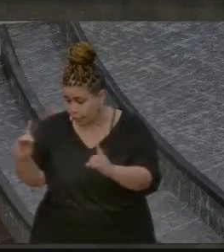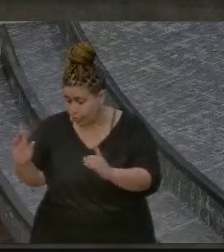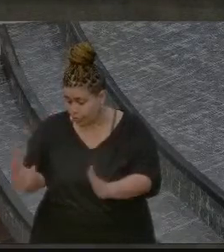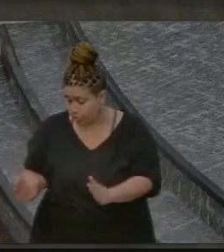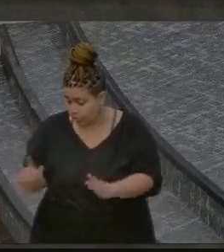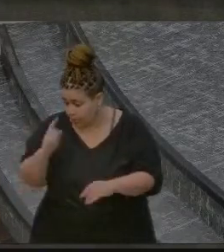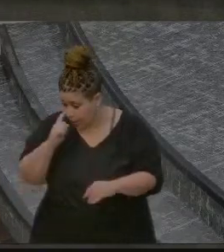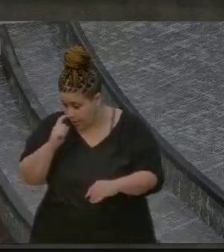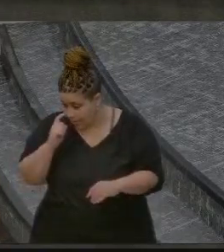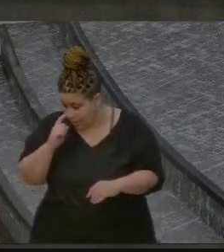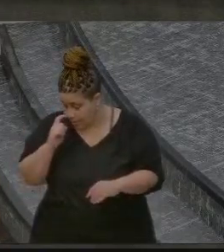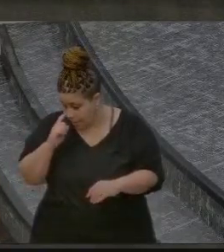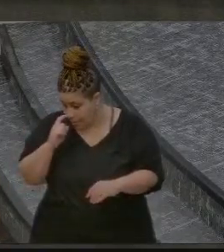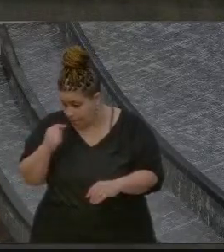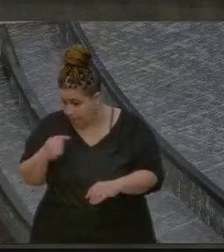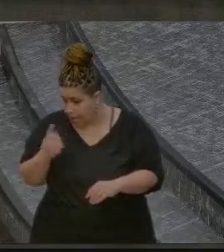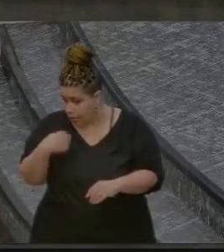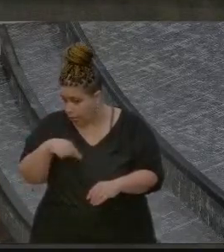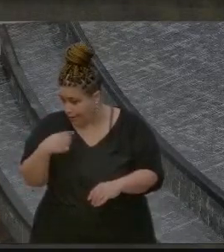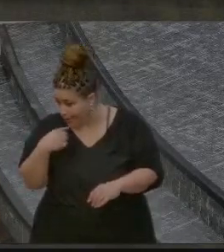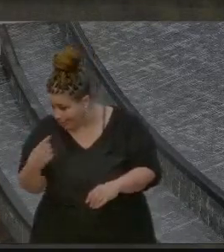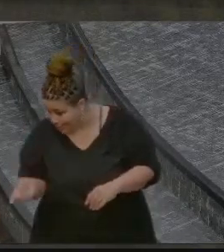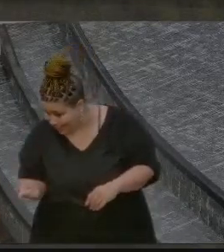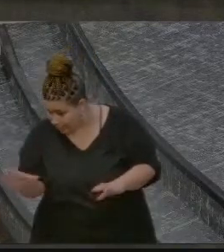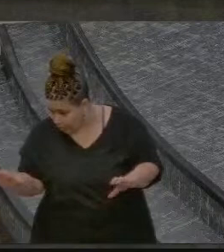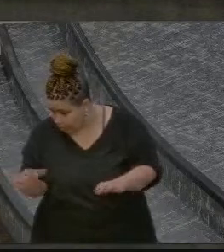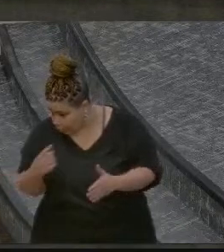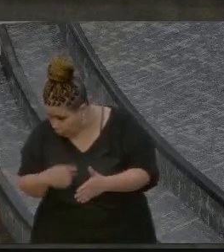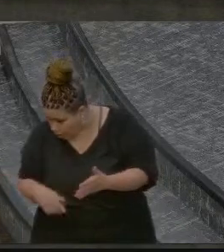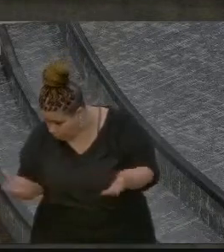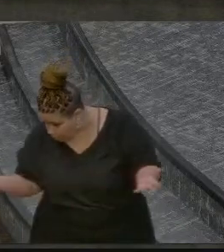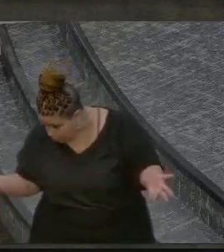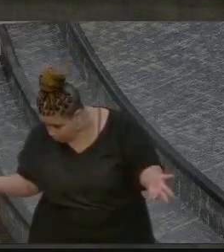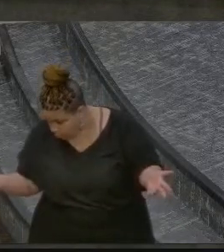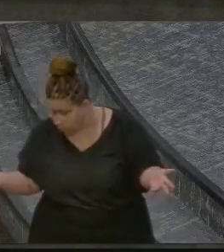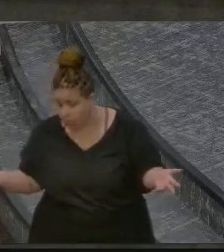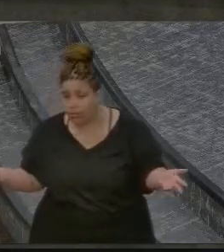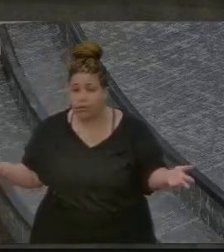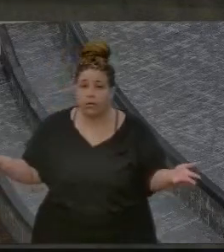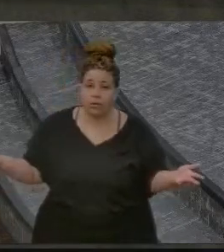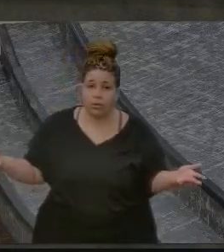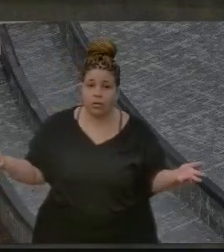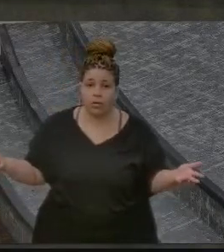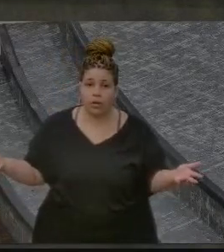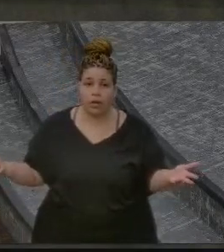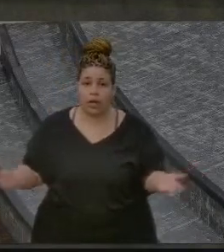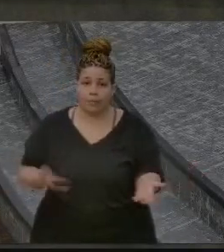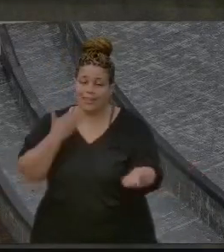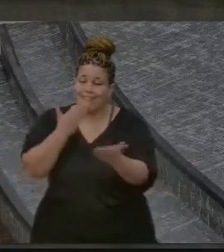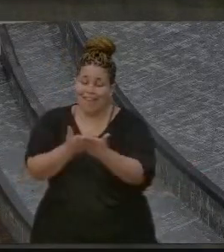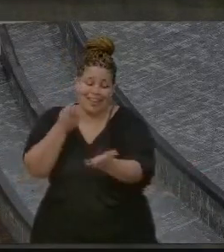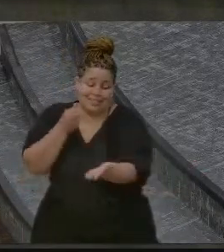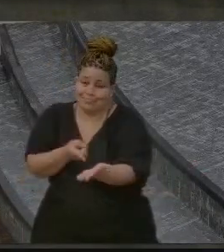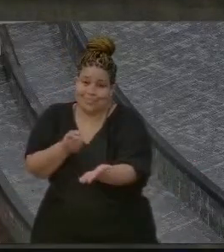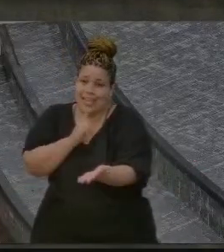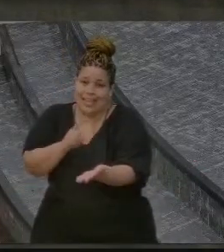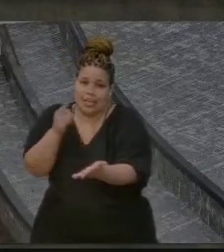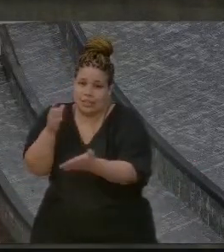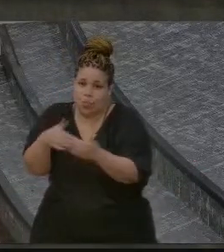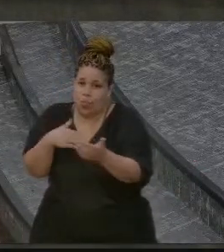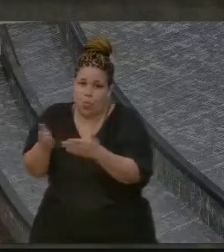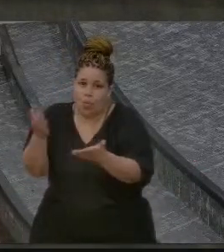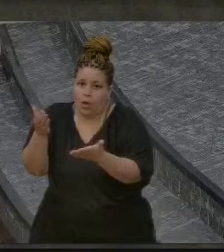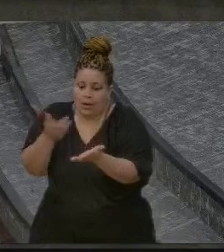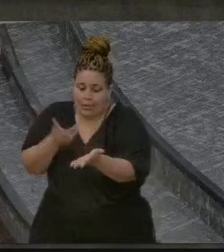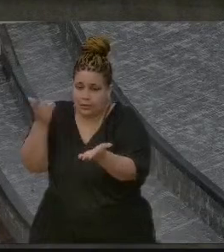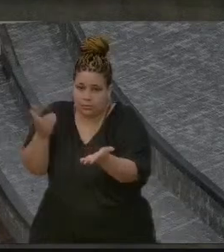We're telling them to do what? I mean, it's not clear. The facts is what it is. The facts are